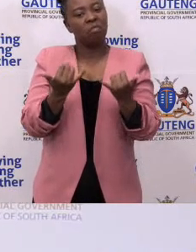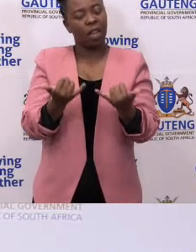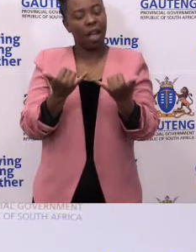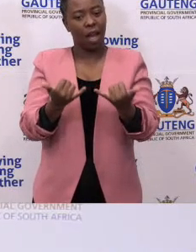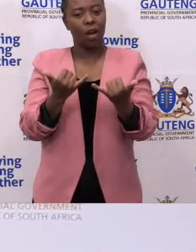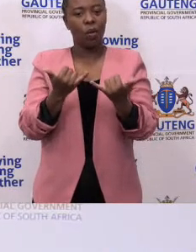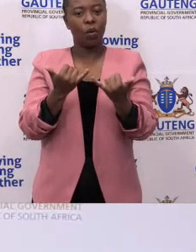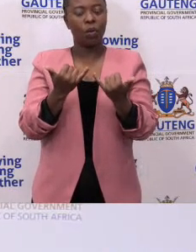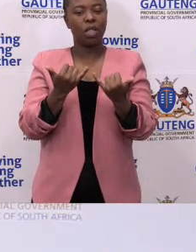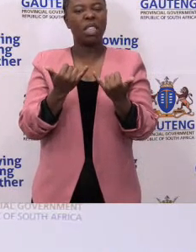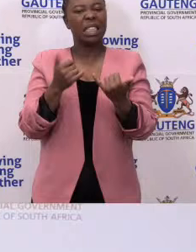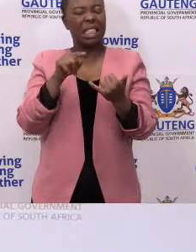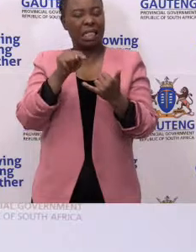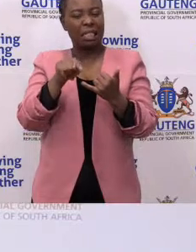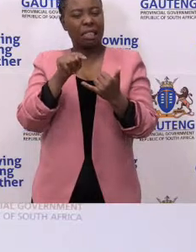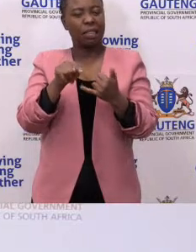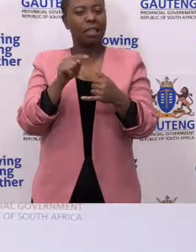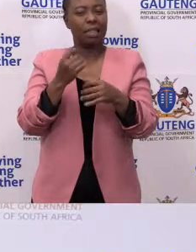that caused us